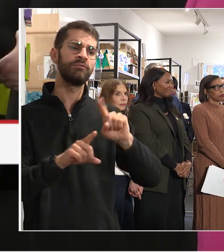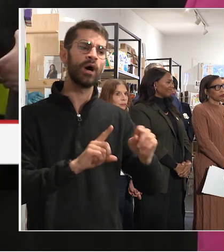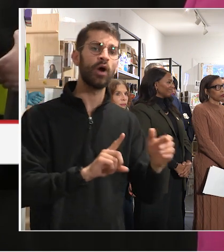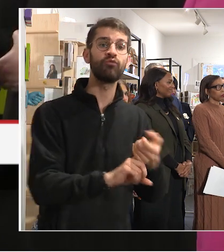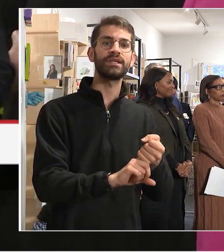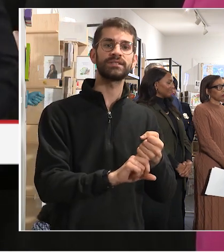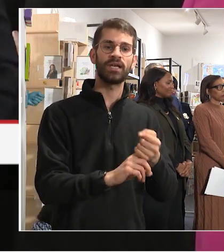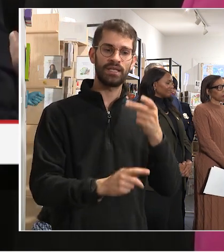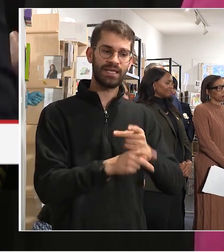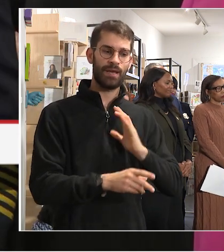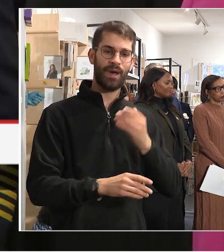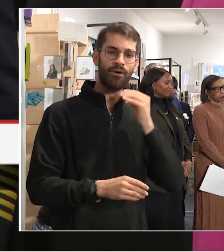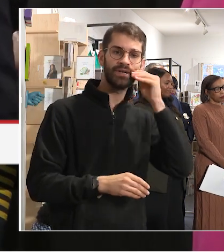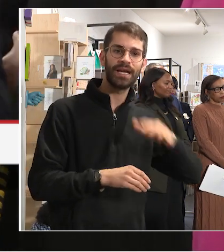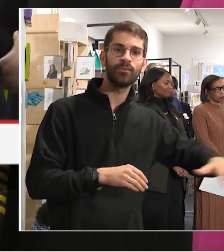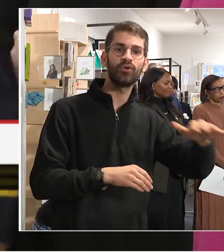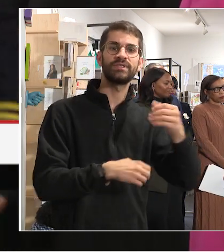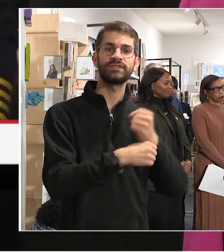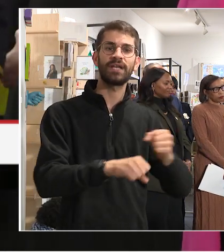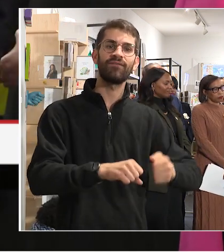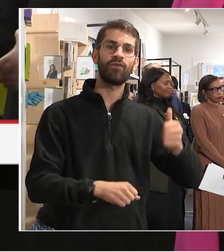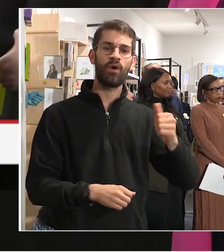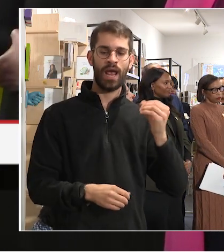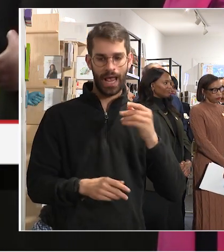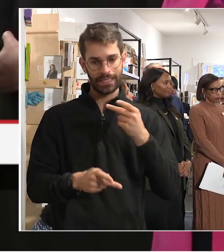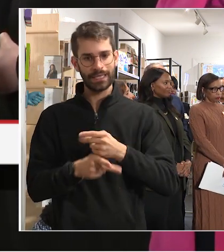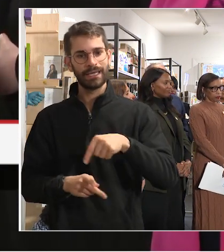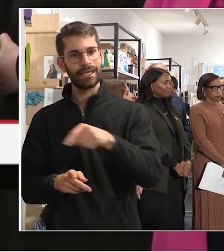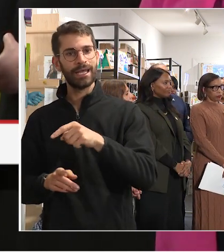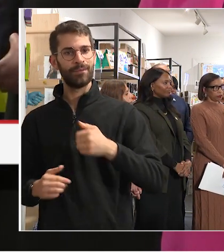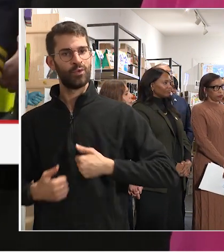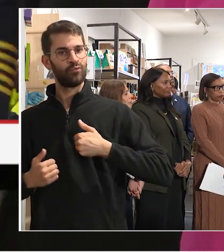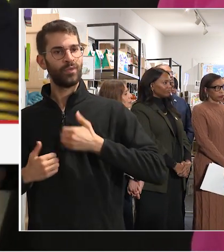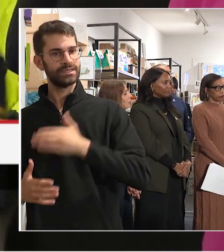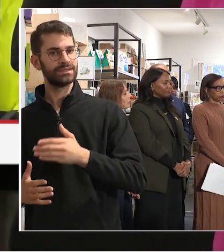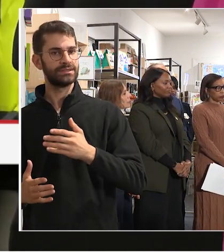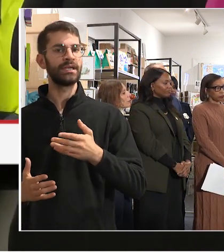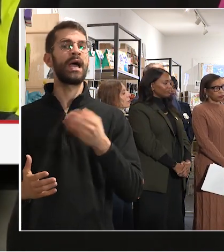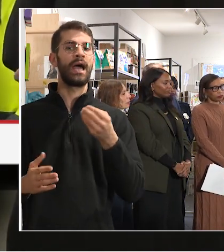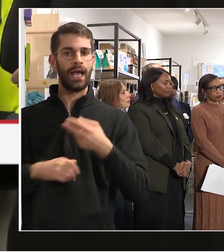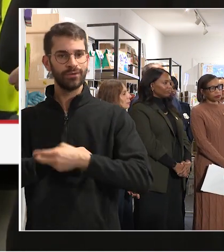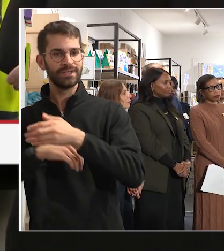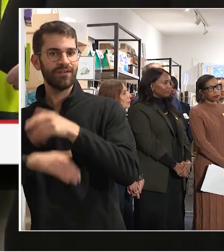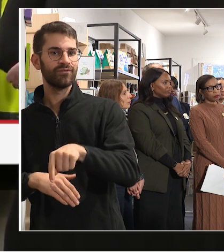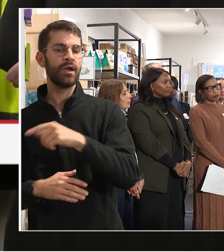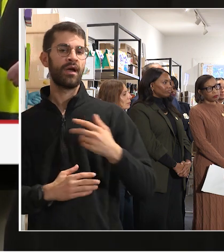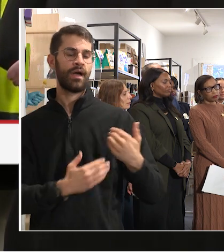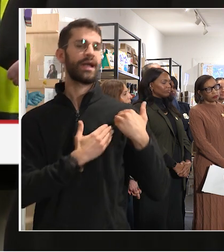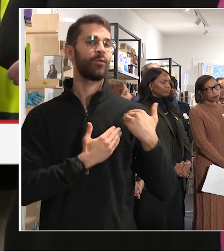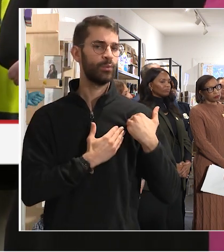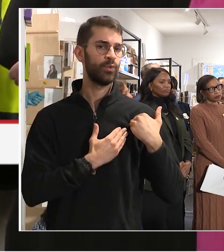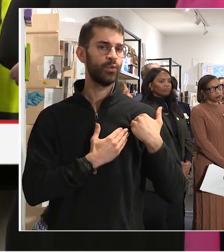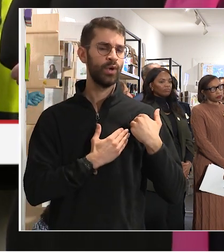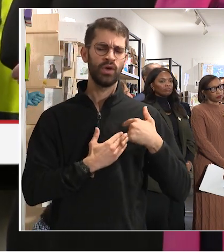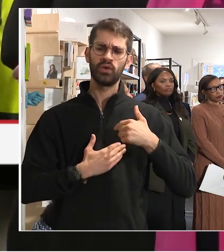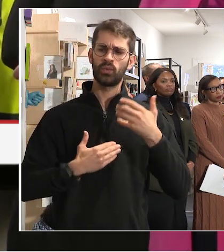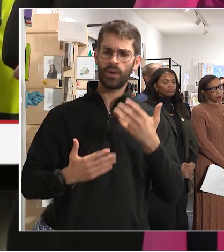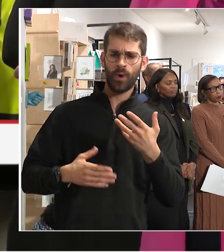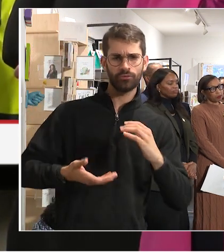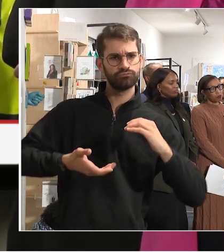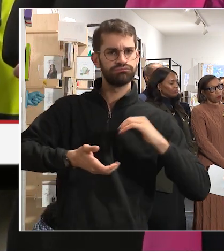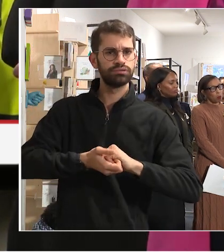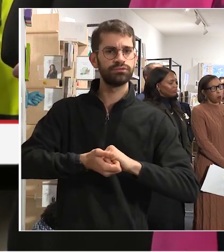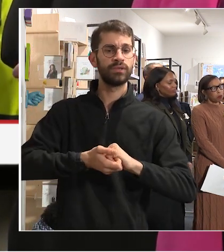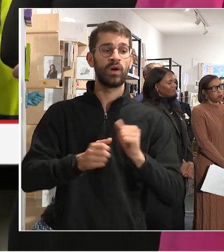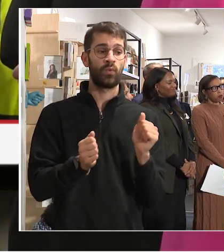holding our offenders accountable. But I also want to add that technology has played a significant role in this key effort.